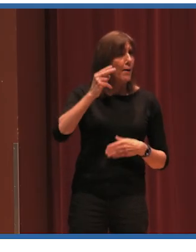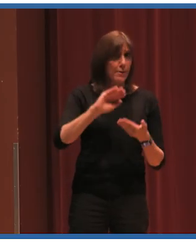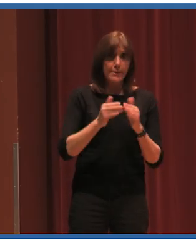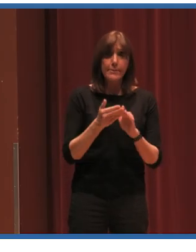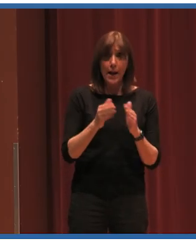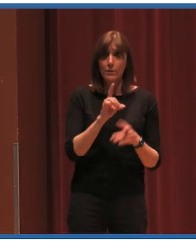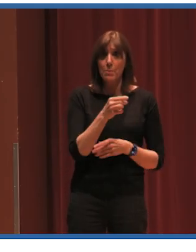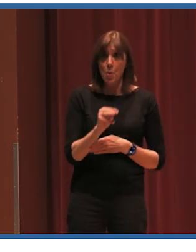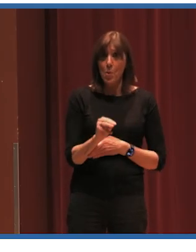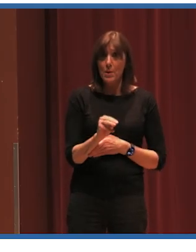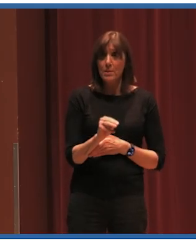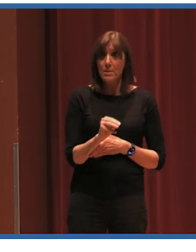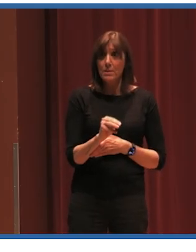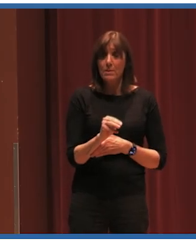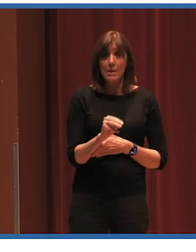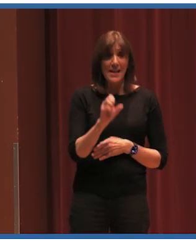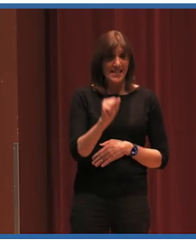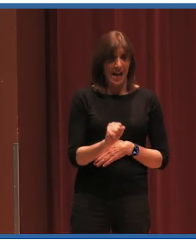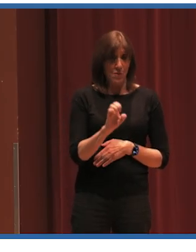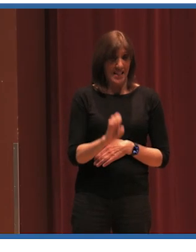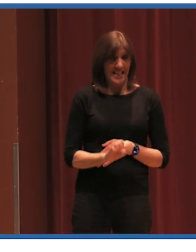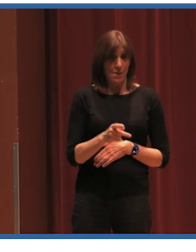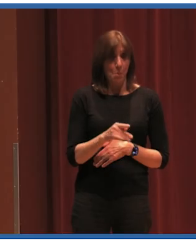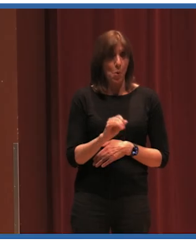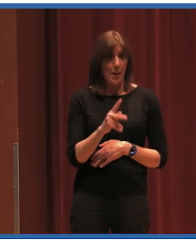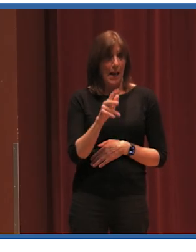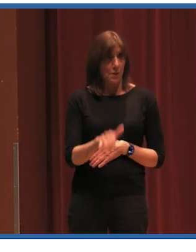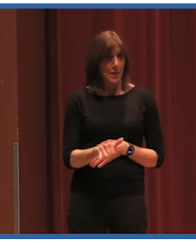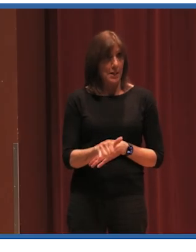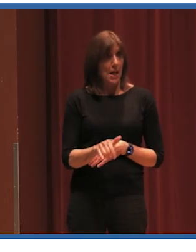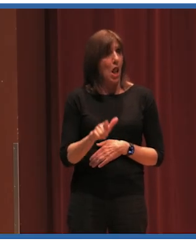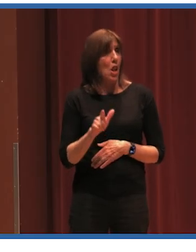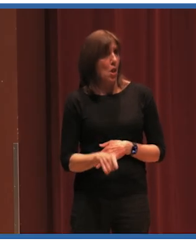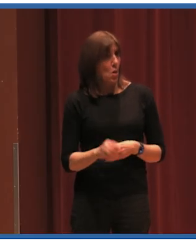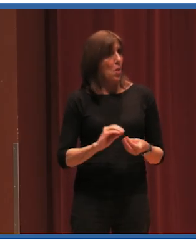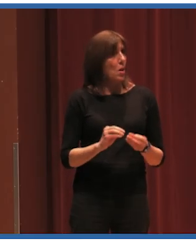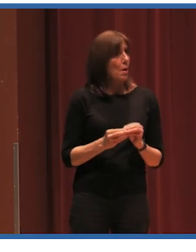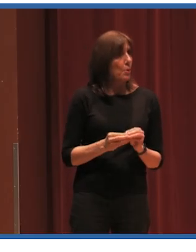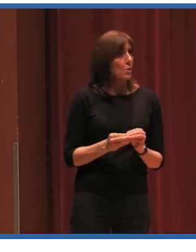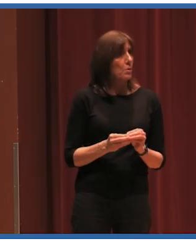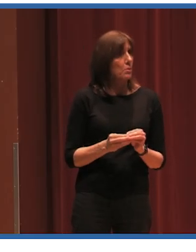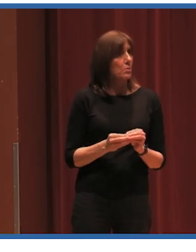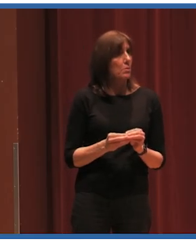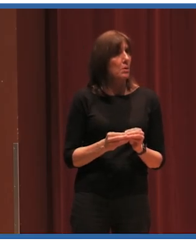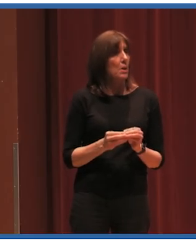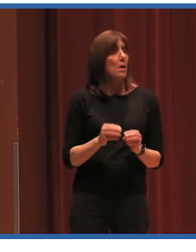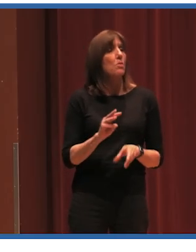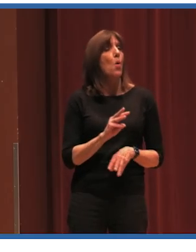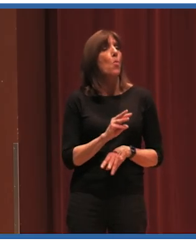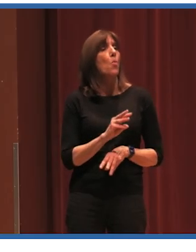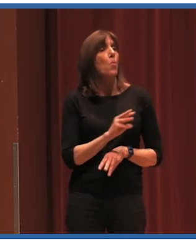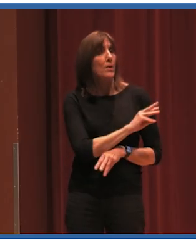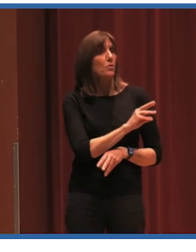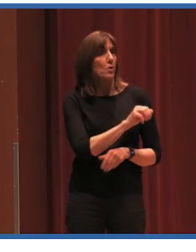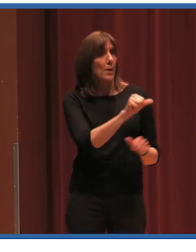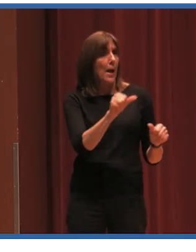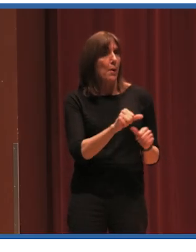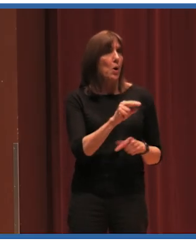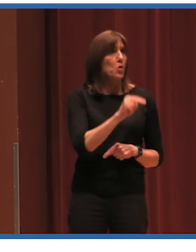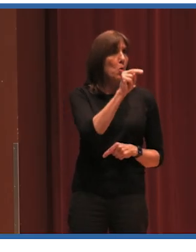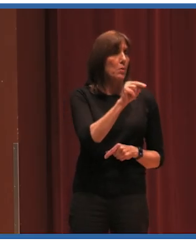Des Moines and the southeastern part of Polk County with the lower rates in those western areas, western and northern